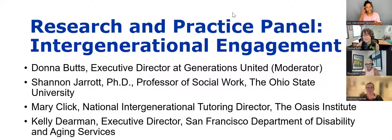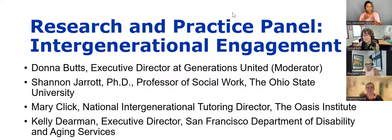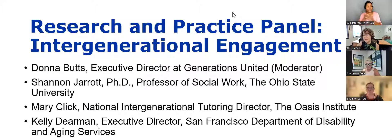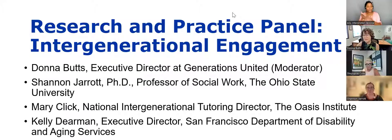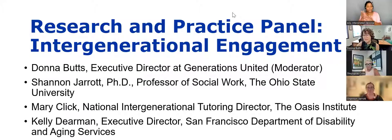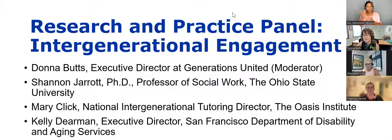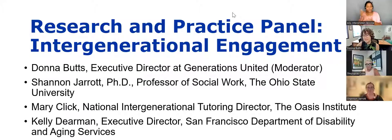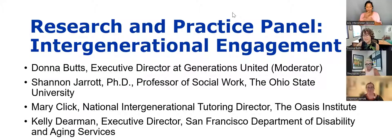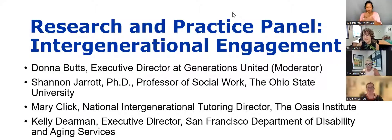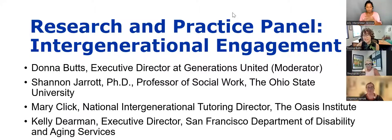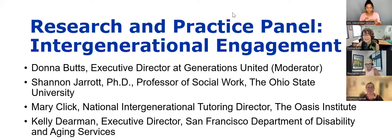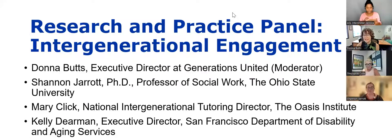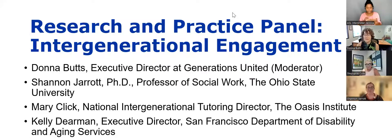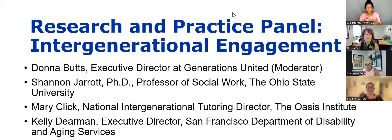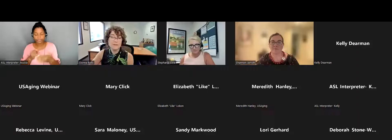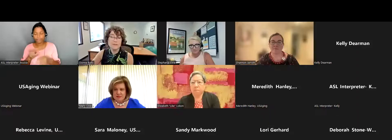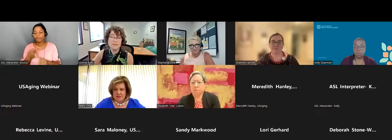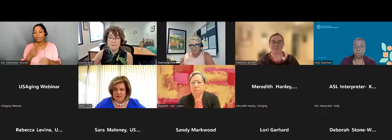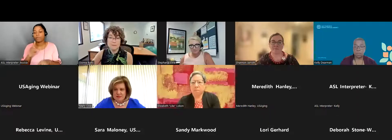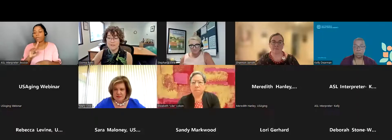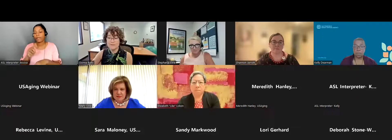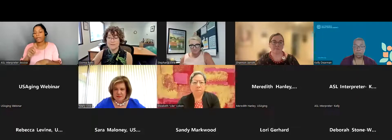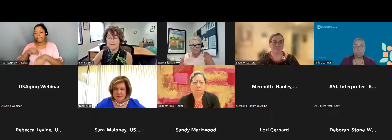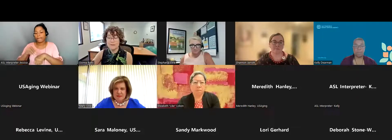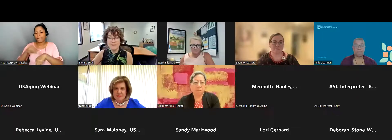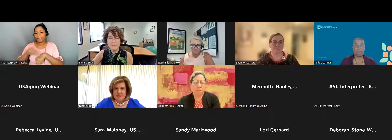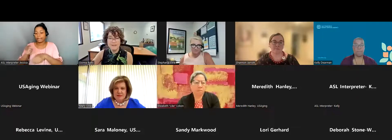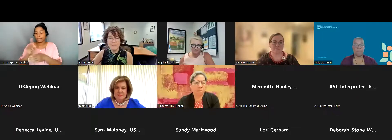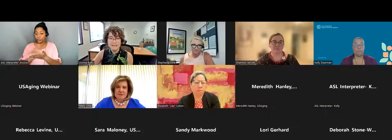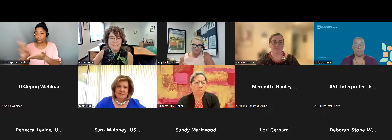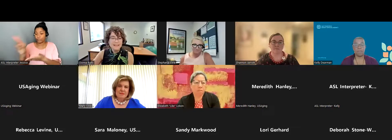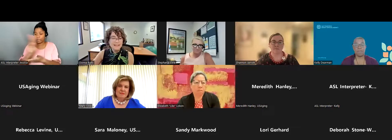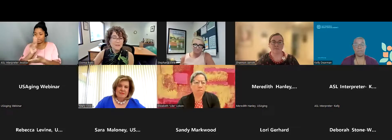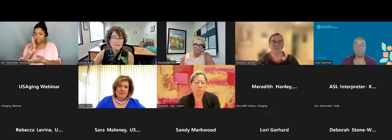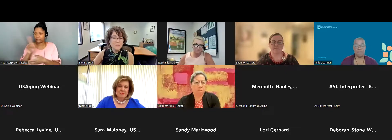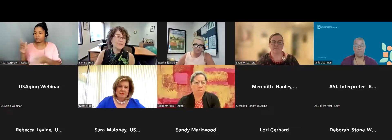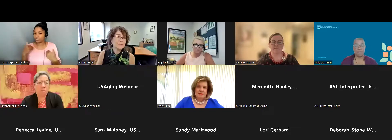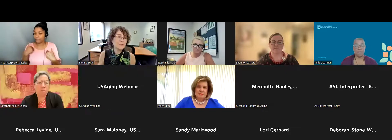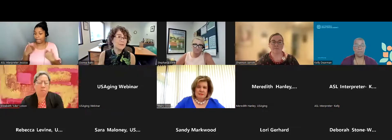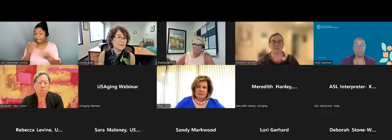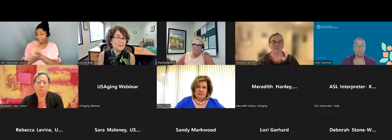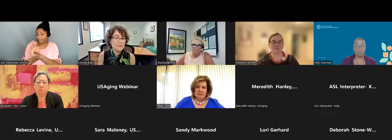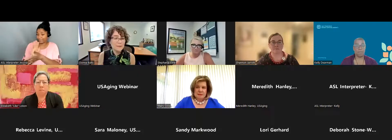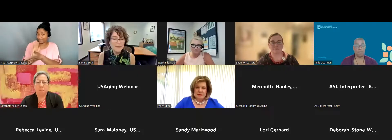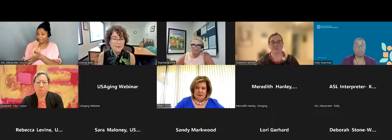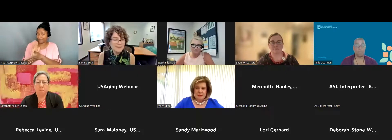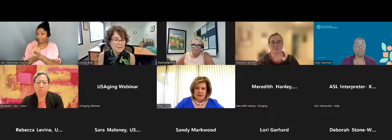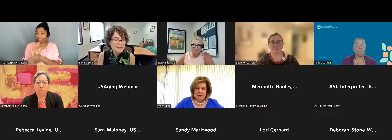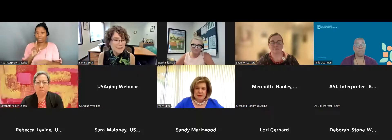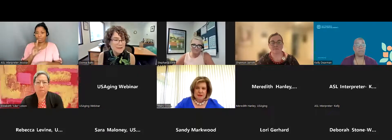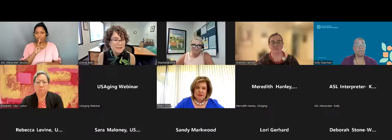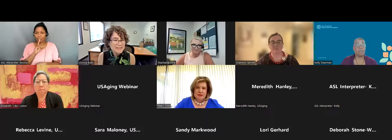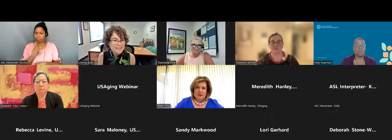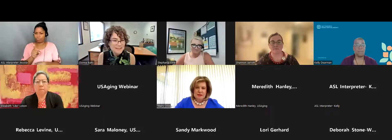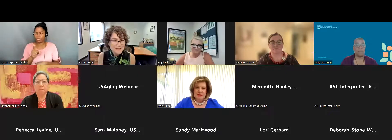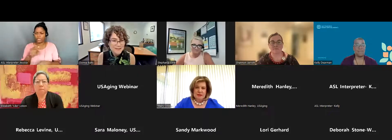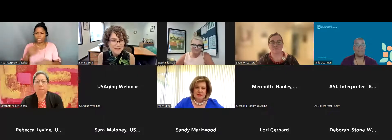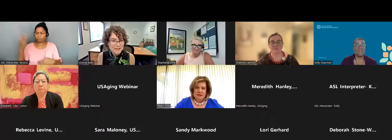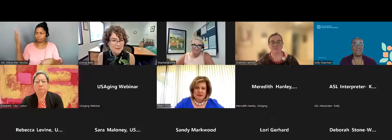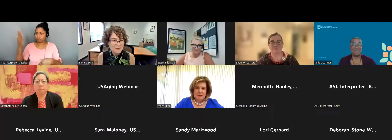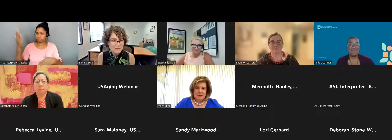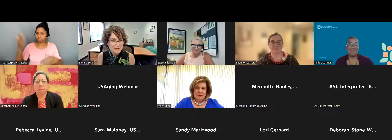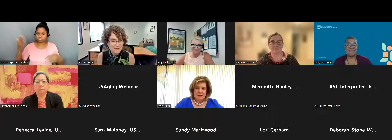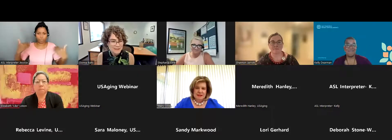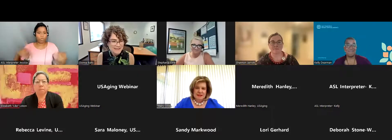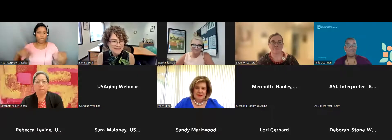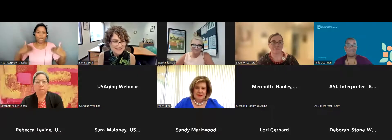Center at Miami University. And she's also going to be sharing a video with us. So we have some incredible panelists. Welcome to each of you.